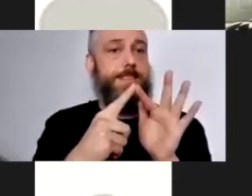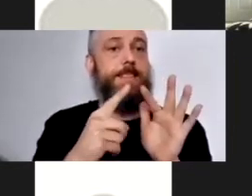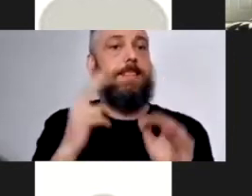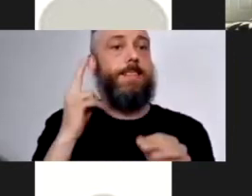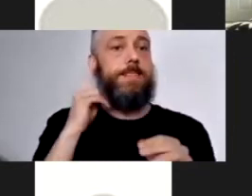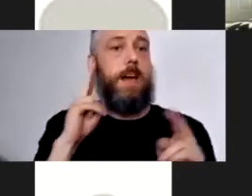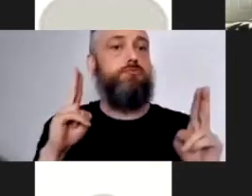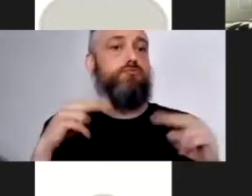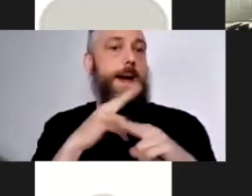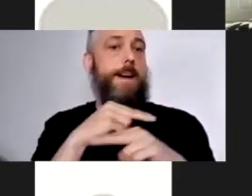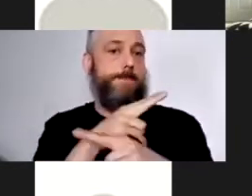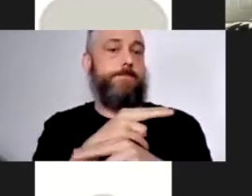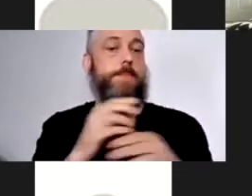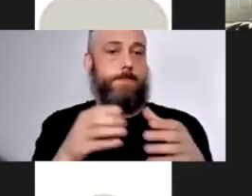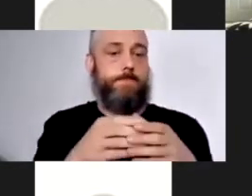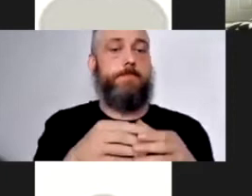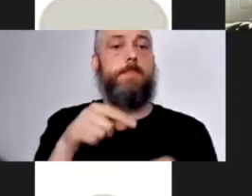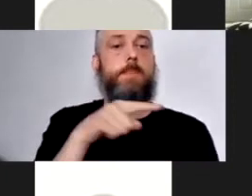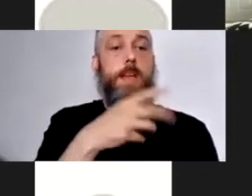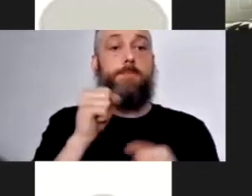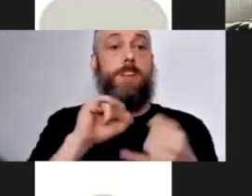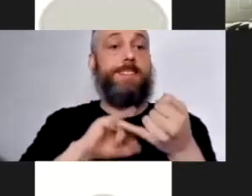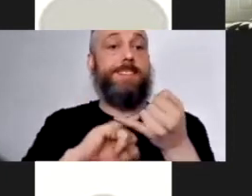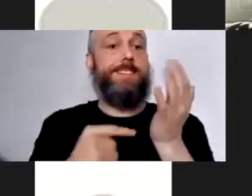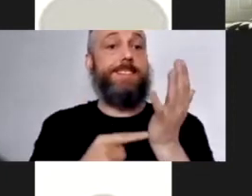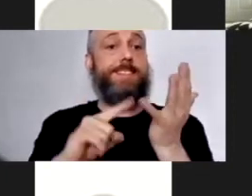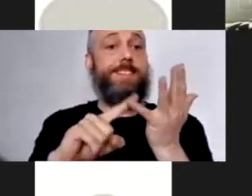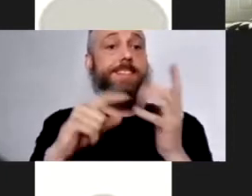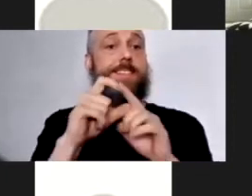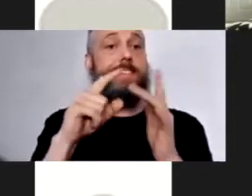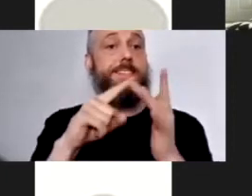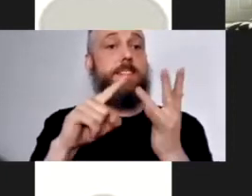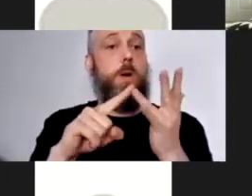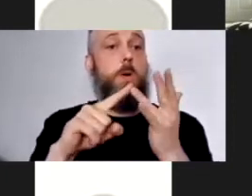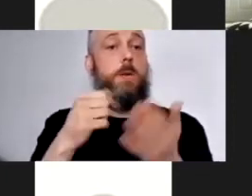and it's called the Deaf Rave. And